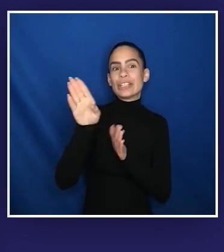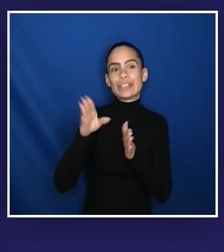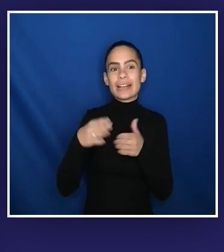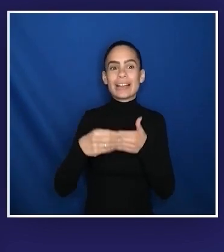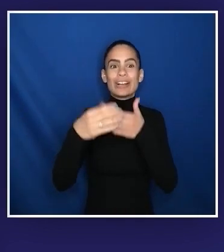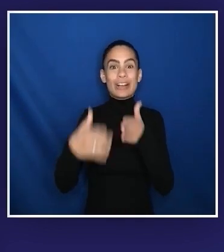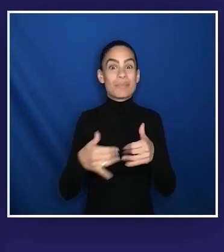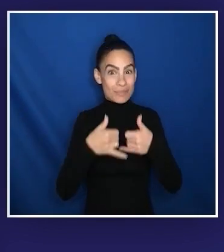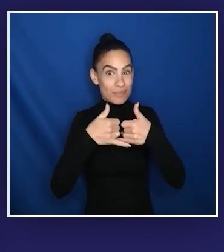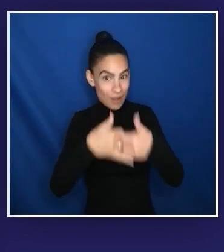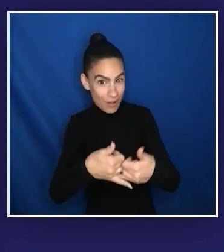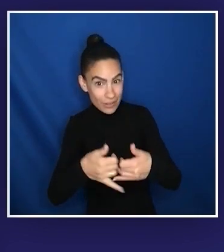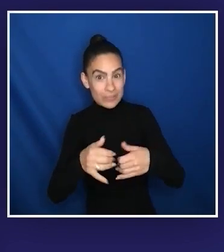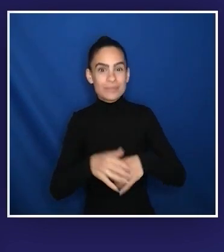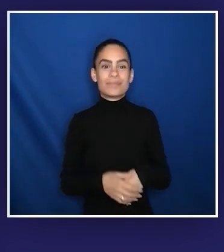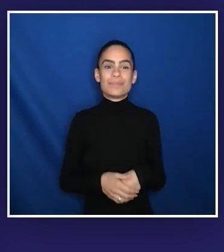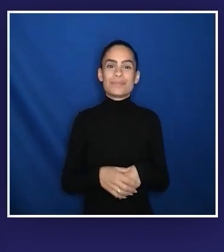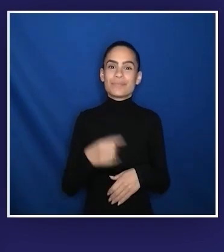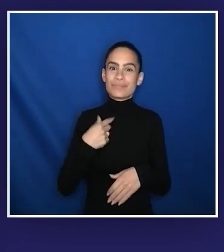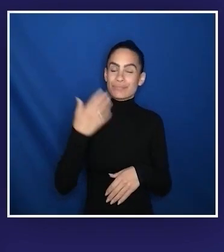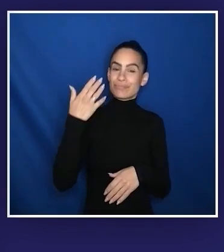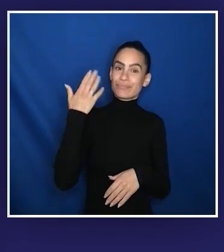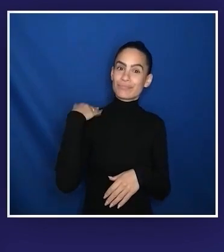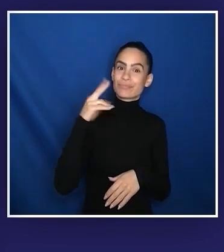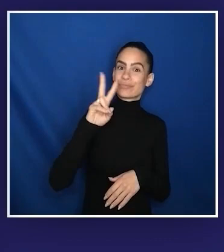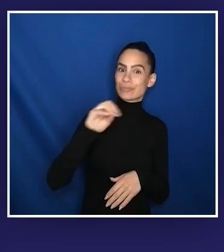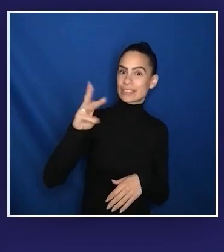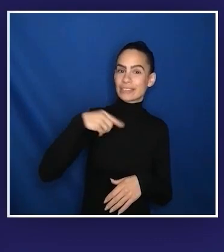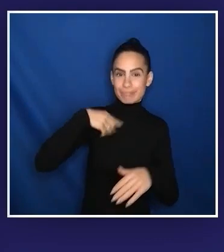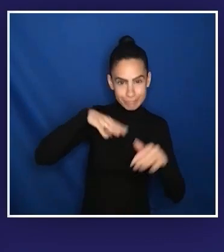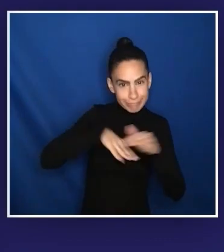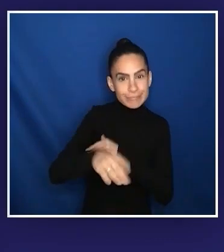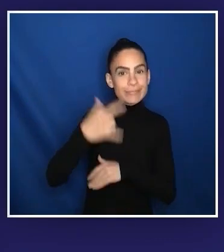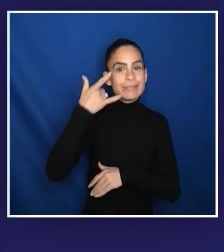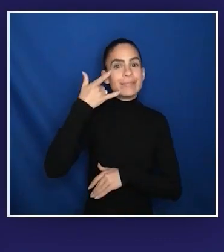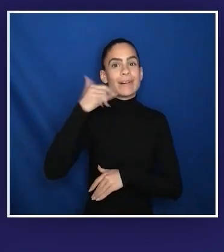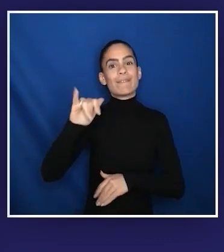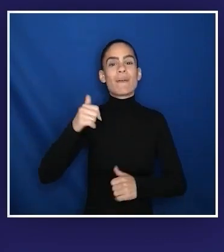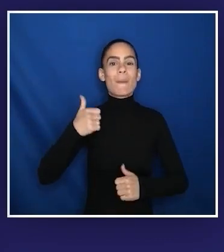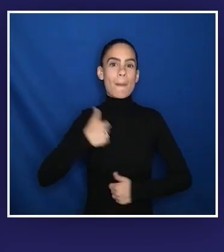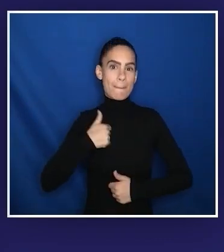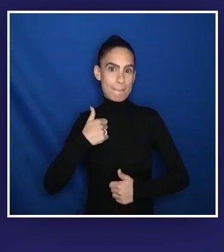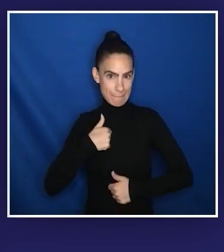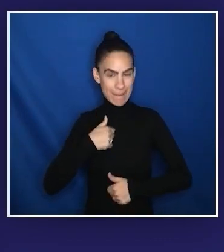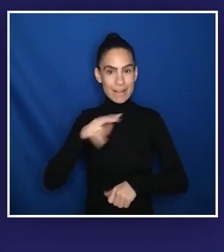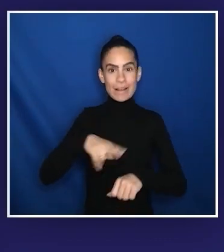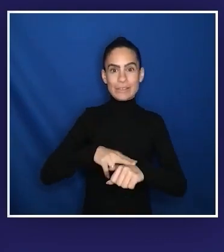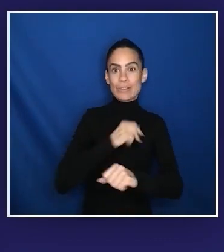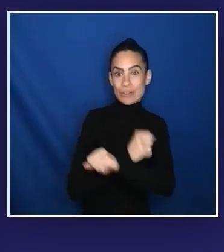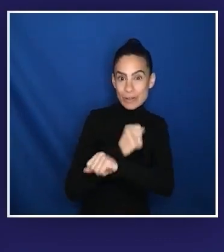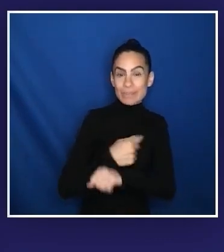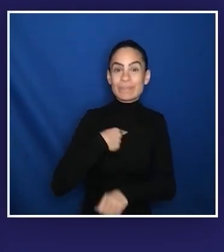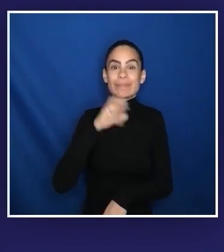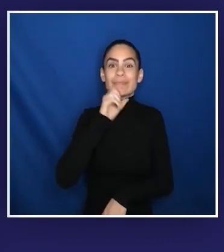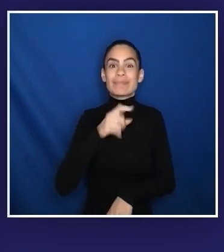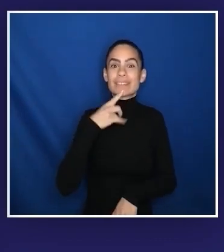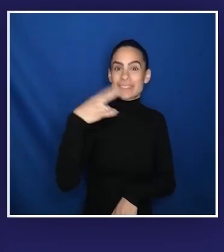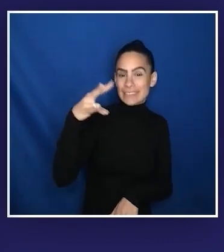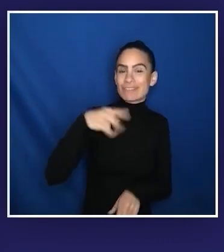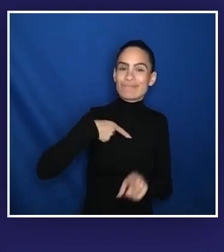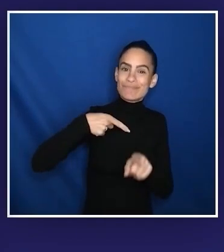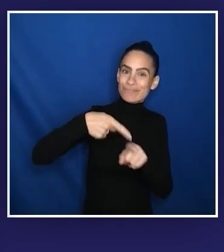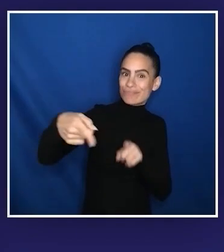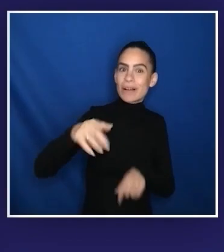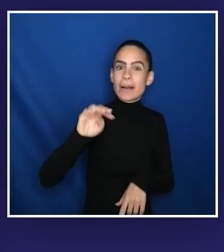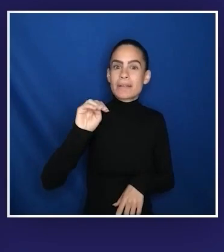Army combat uniform in desert environments. Chris. I enlisted in the California Army National Guard in 2006 when I was 17. I enlisted as a